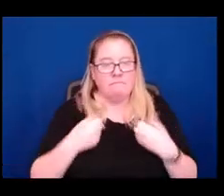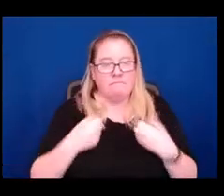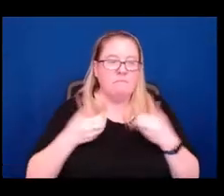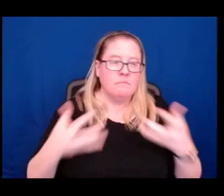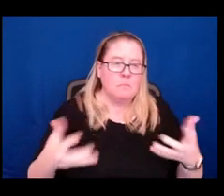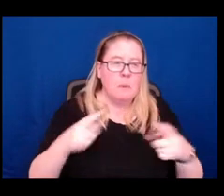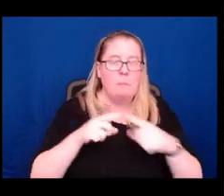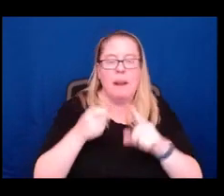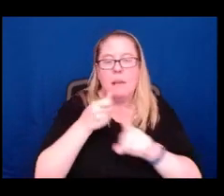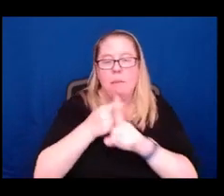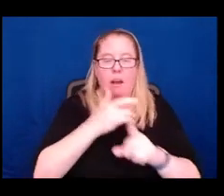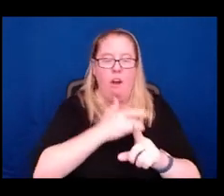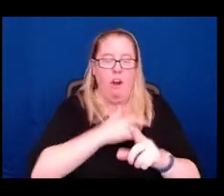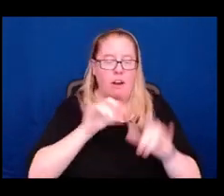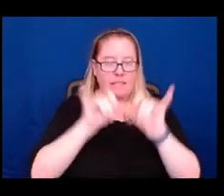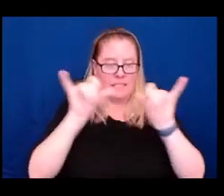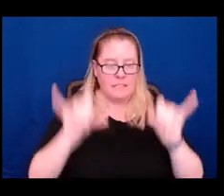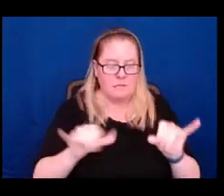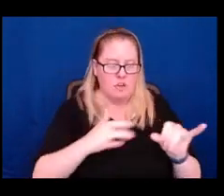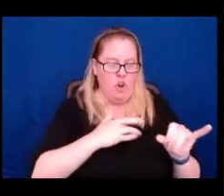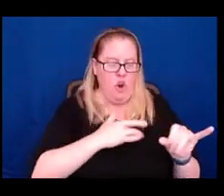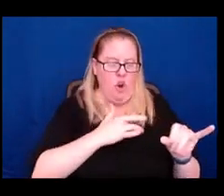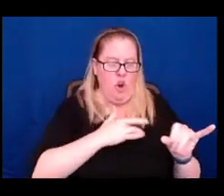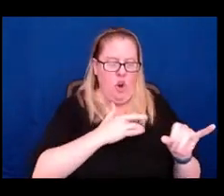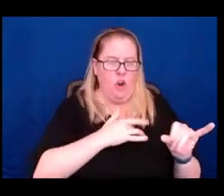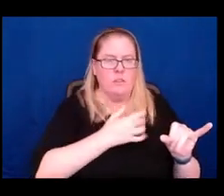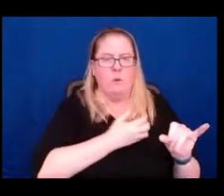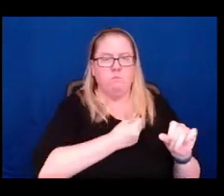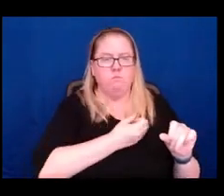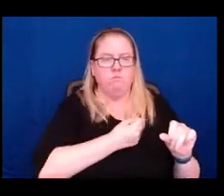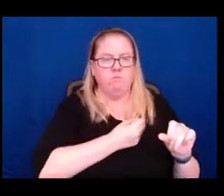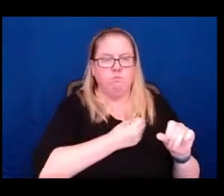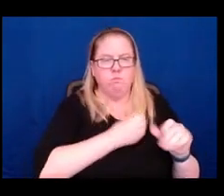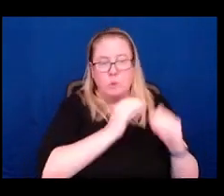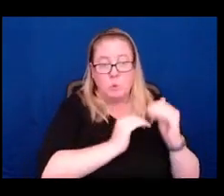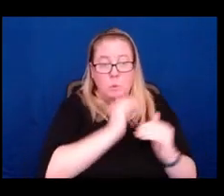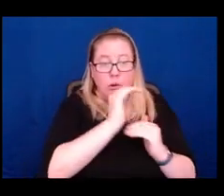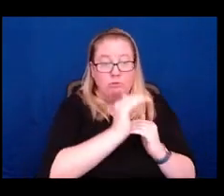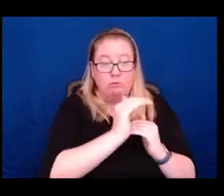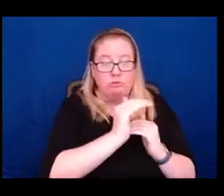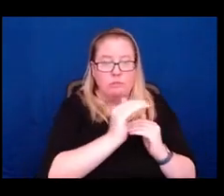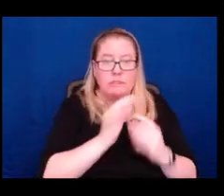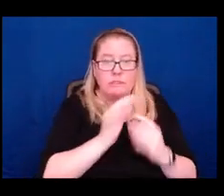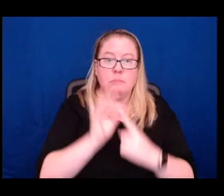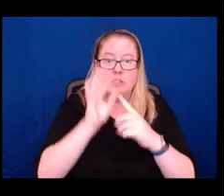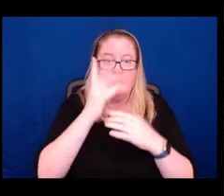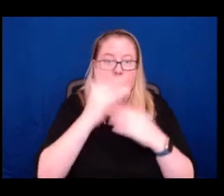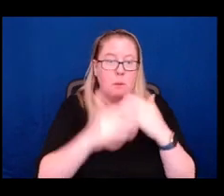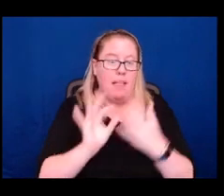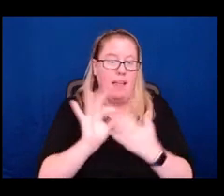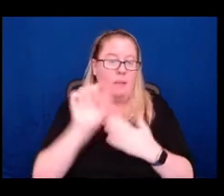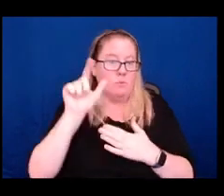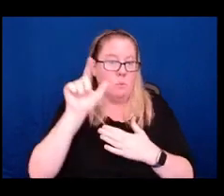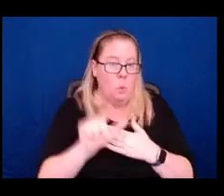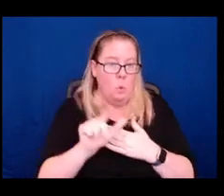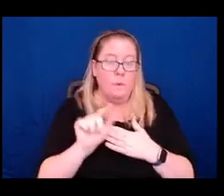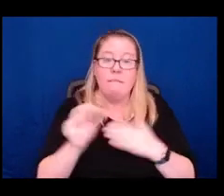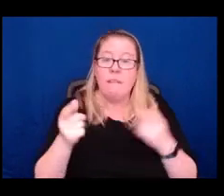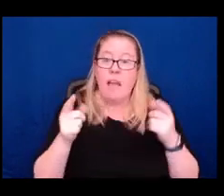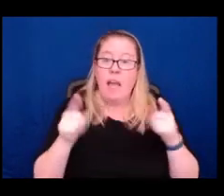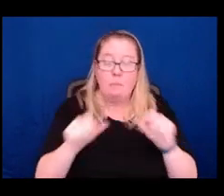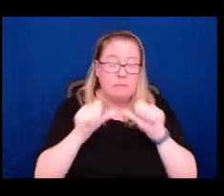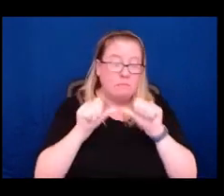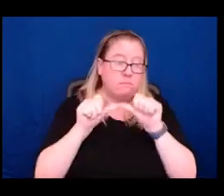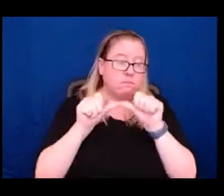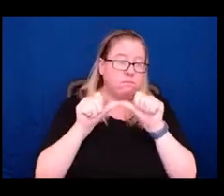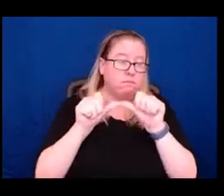your cardiovascular system. Your heart is going to be acting in overdrive a little bit, especially if your blood counts are very low. And if that